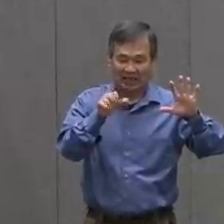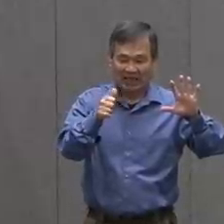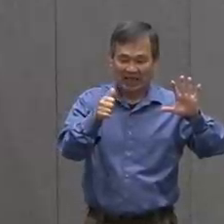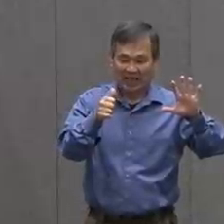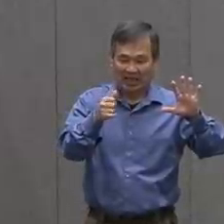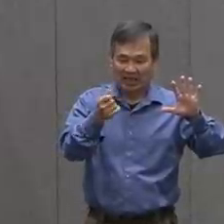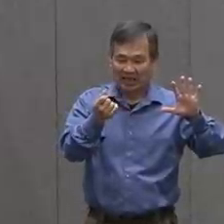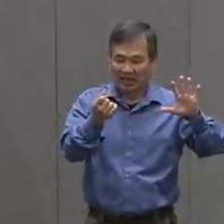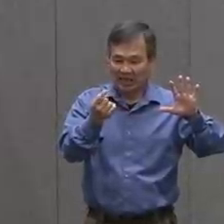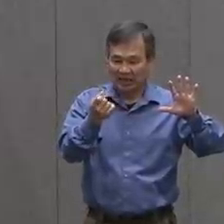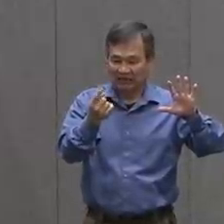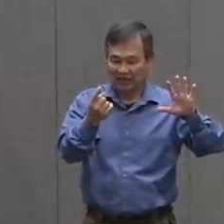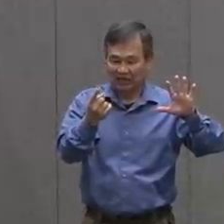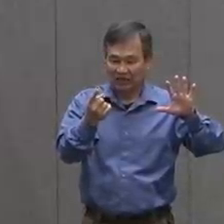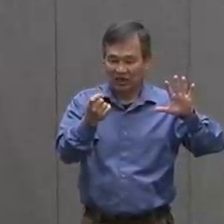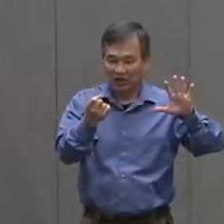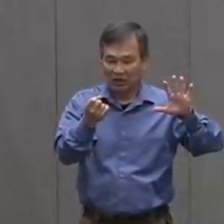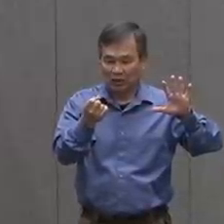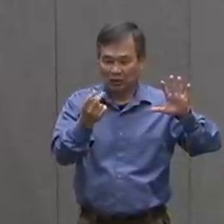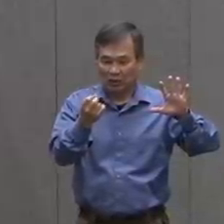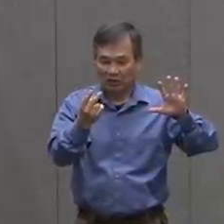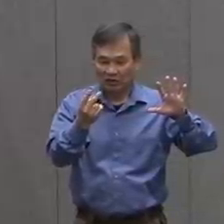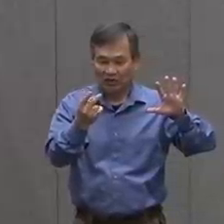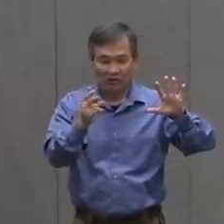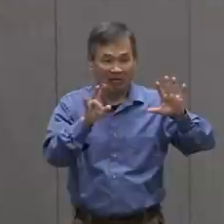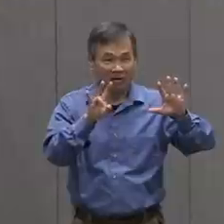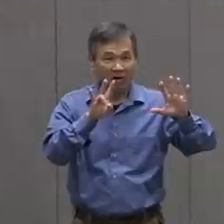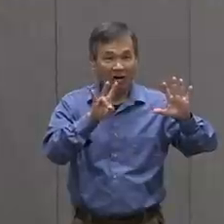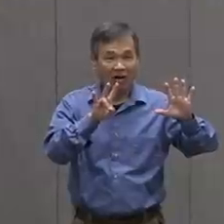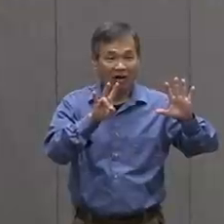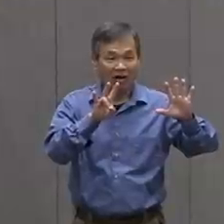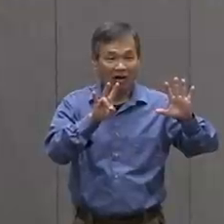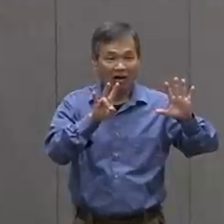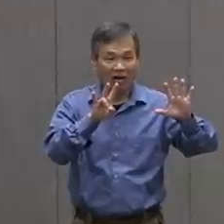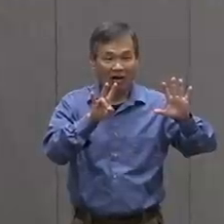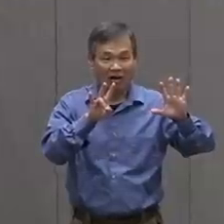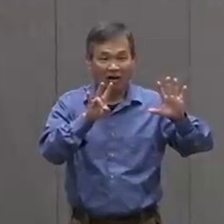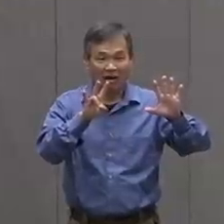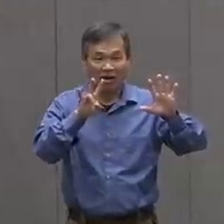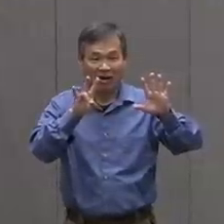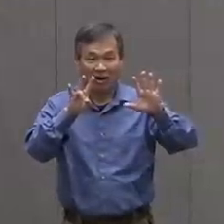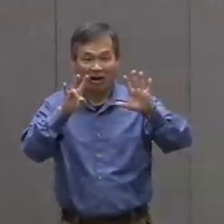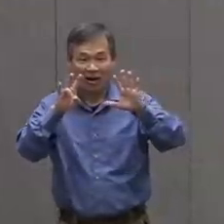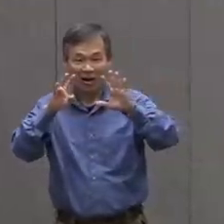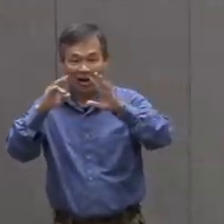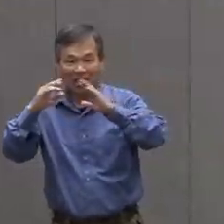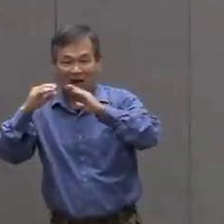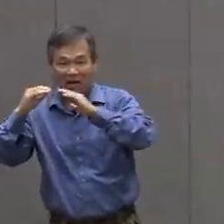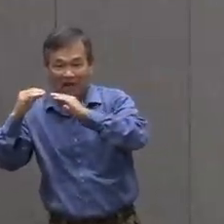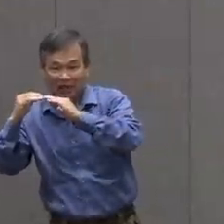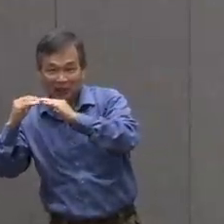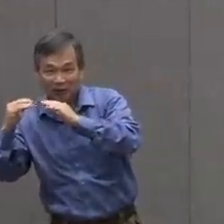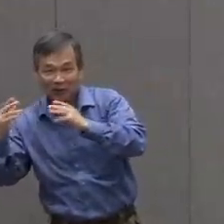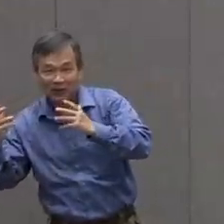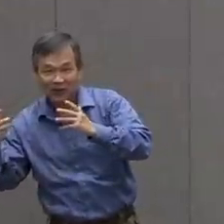10, 11, 12. Let me write that on the board.